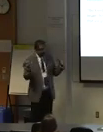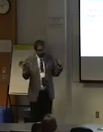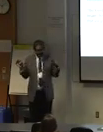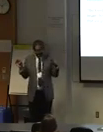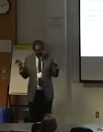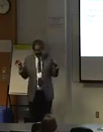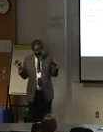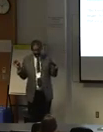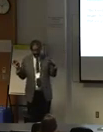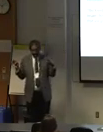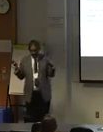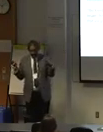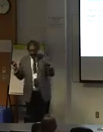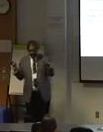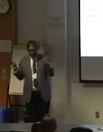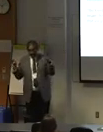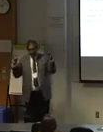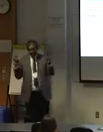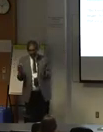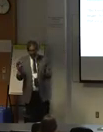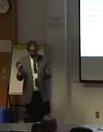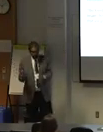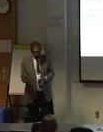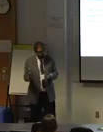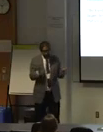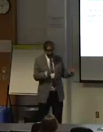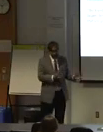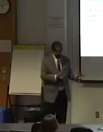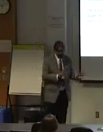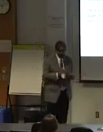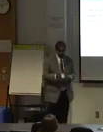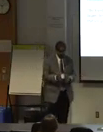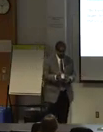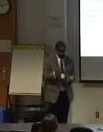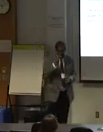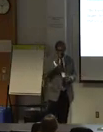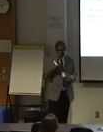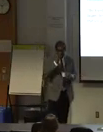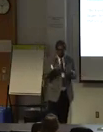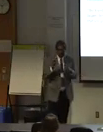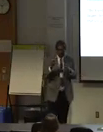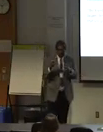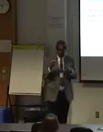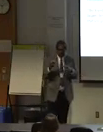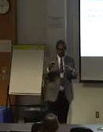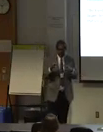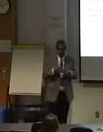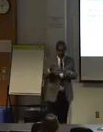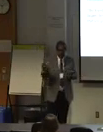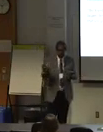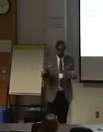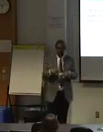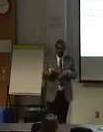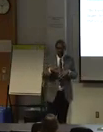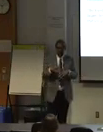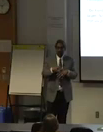we've gotten have described how the accessible piece of a park, if there is one, is often a very